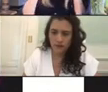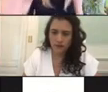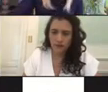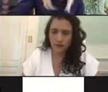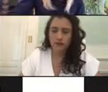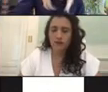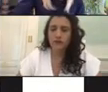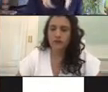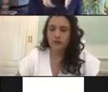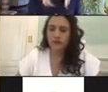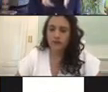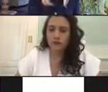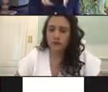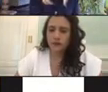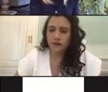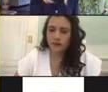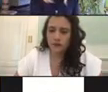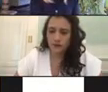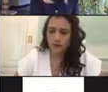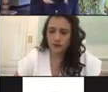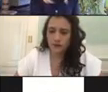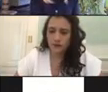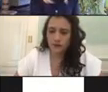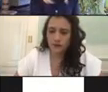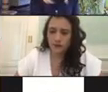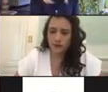I love Los Angeles.